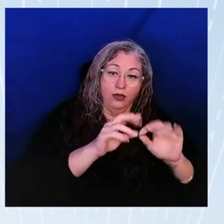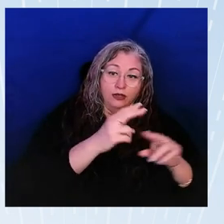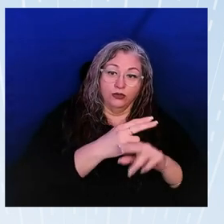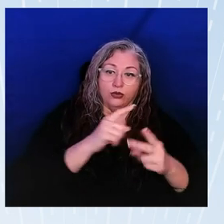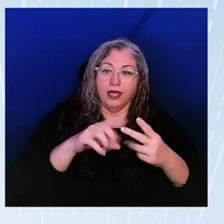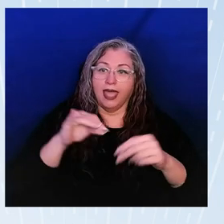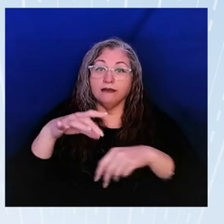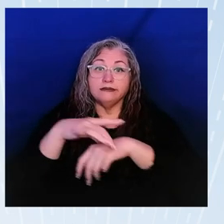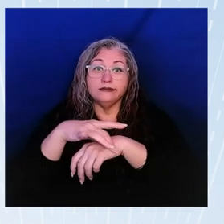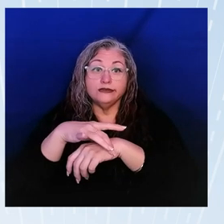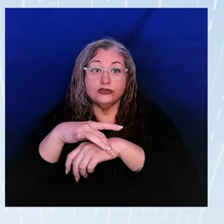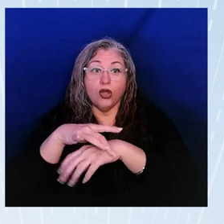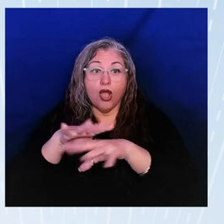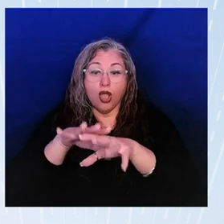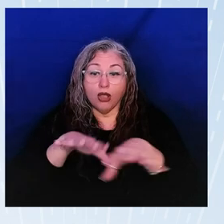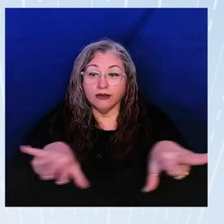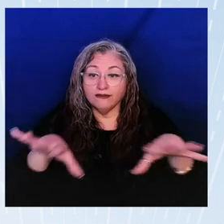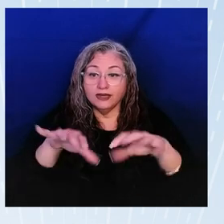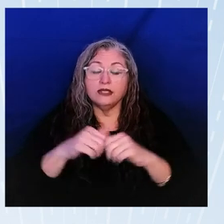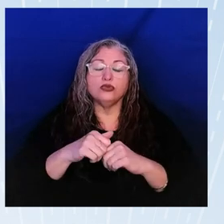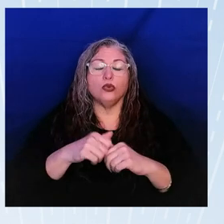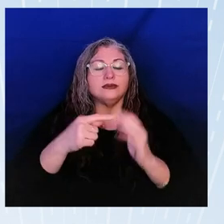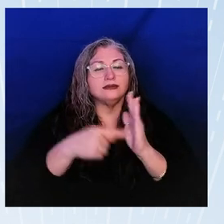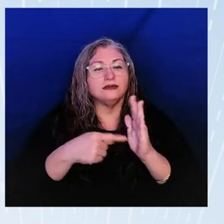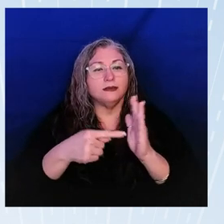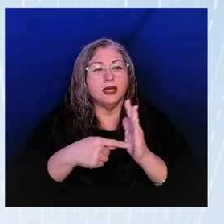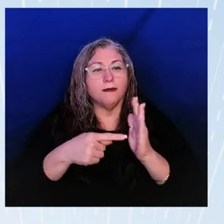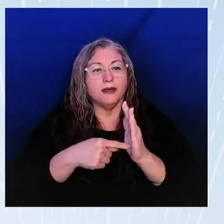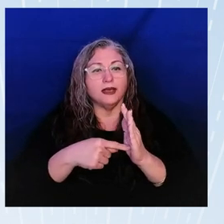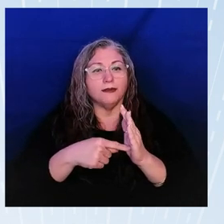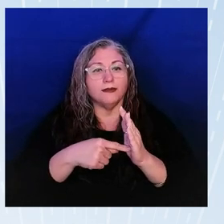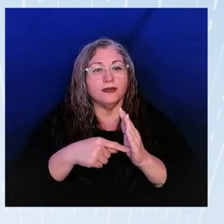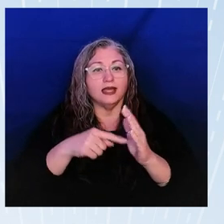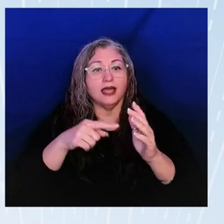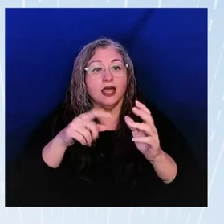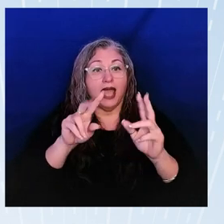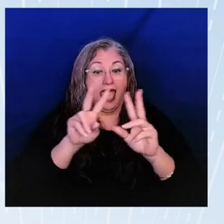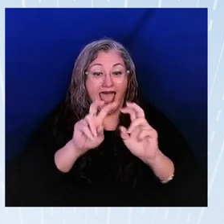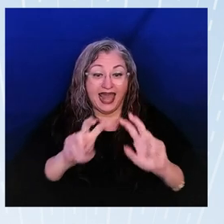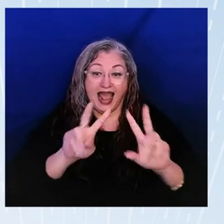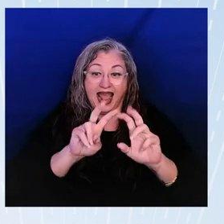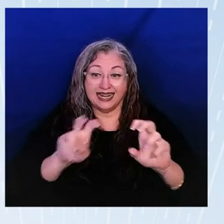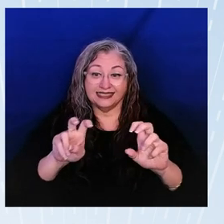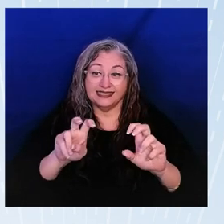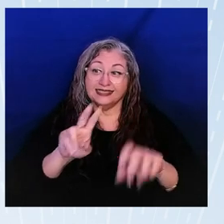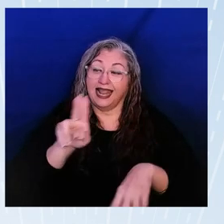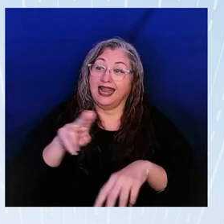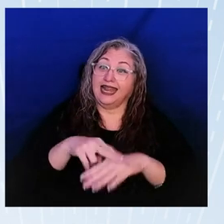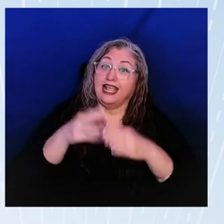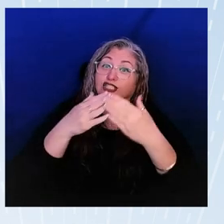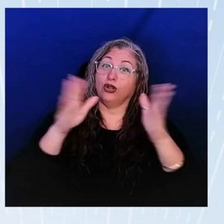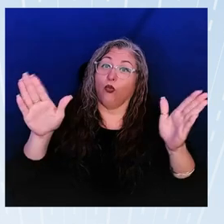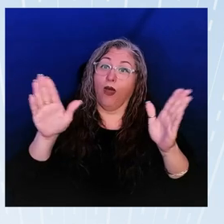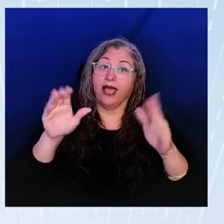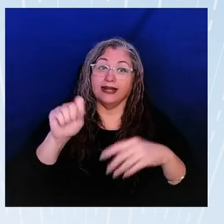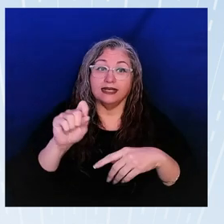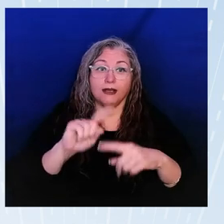geography, and so that, you know, sometimes these things are analyzed on a nationwide basis, and